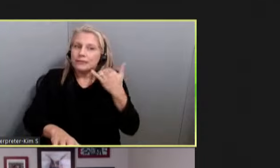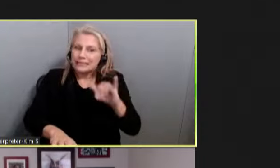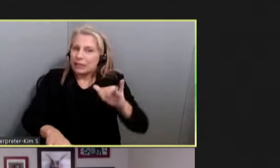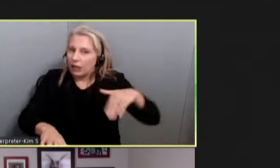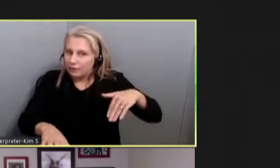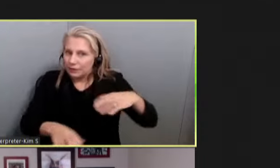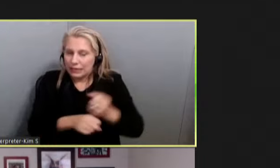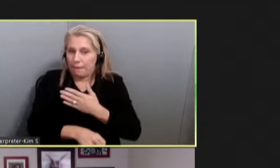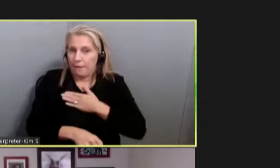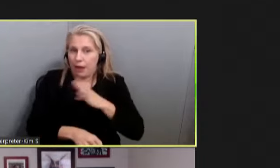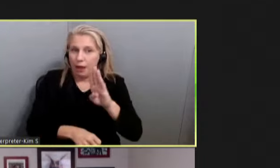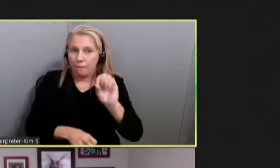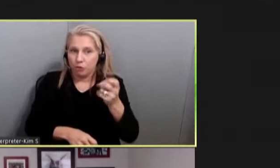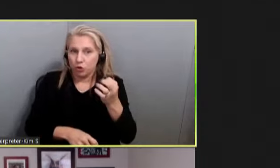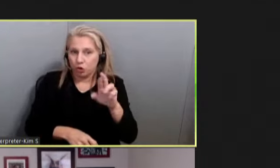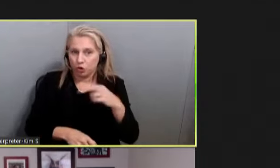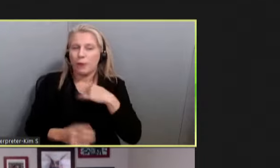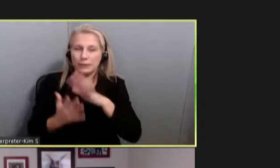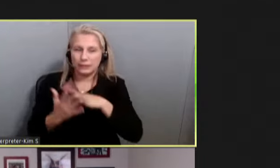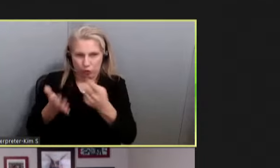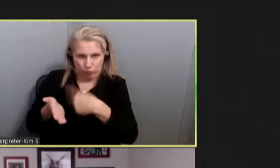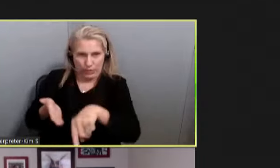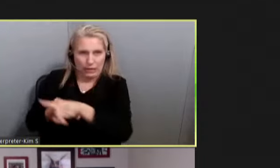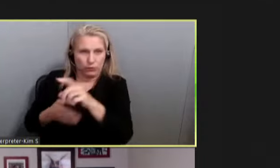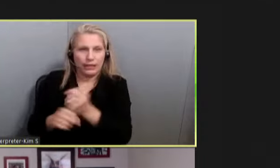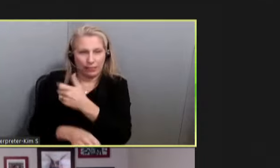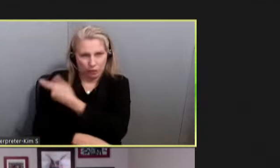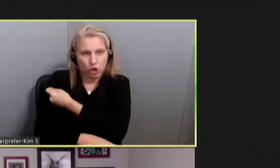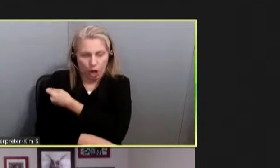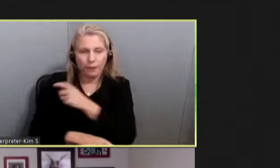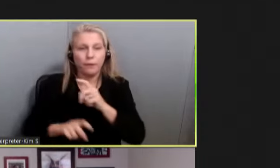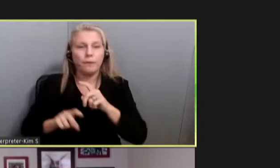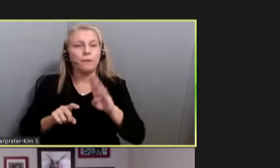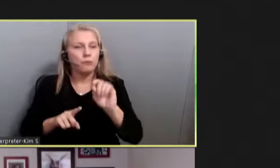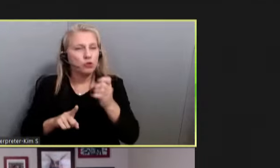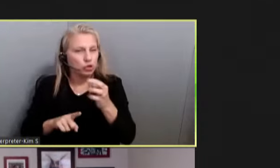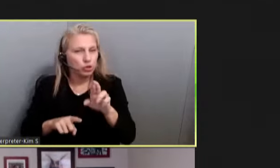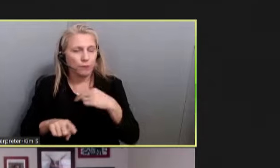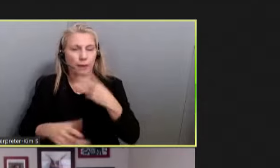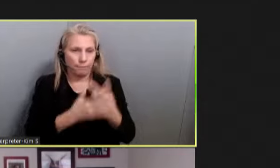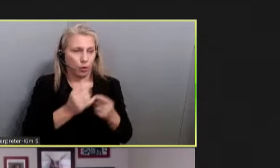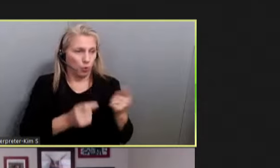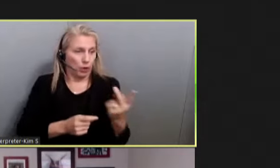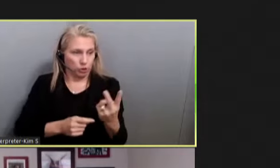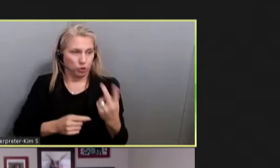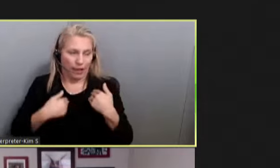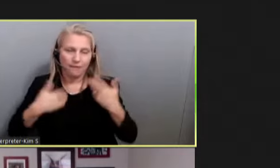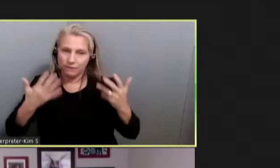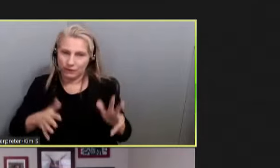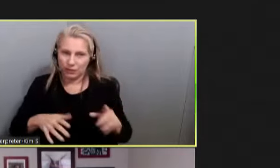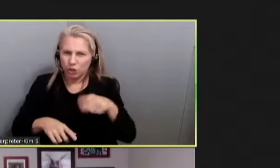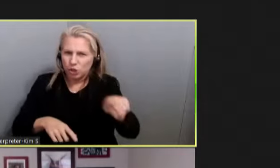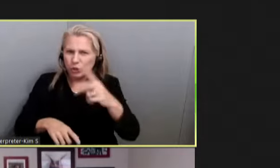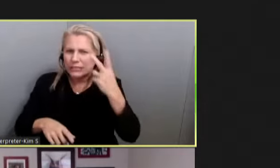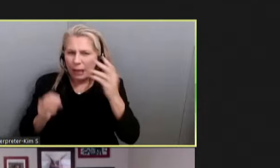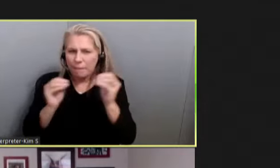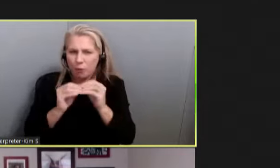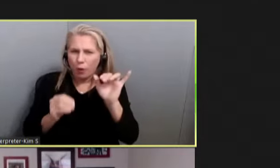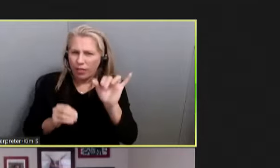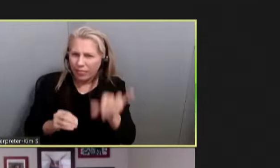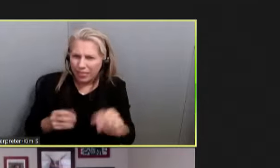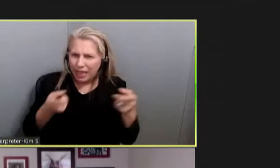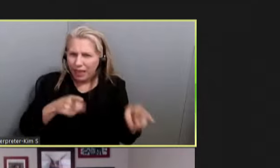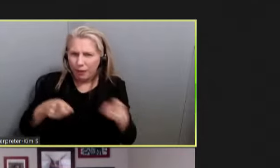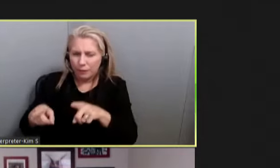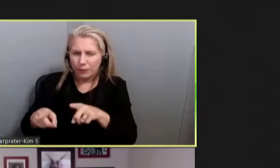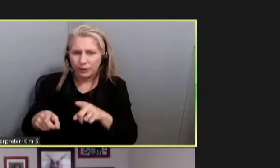get my booster shot. I'm scheduled in a week for that, but I have both of my other vaccinations. Are you folks seeing more of that? Is it